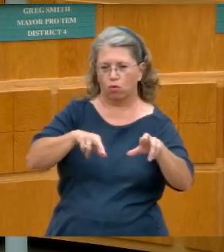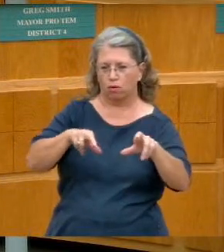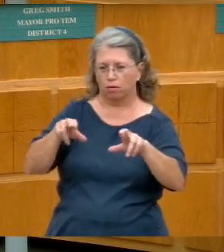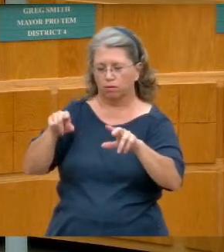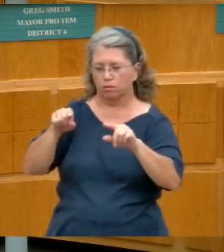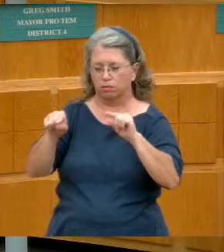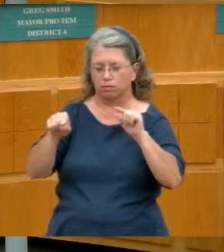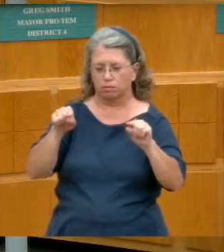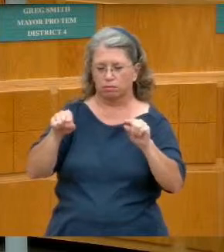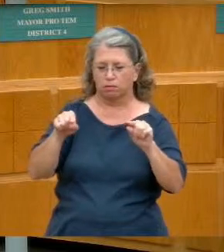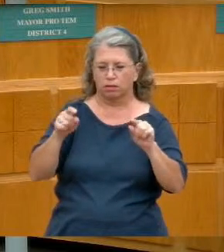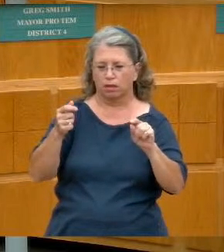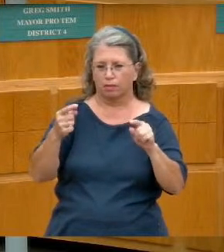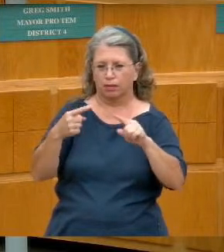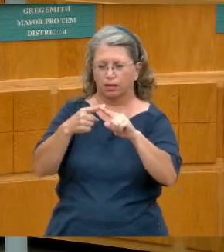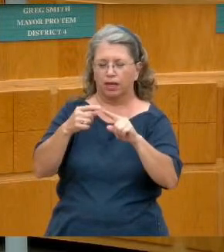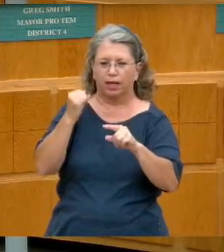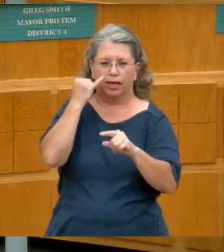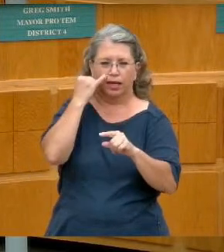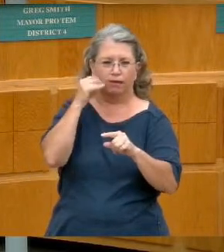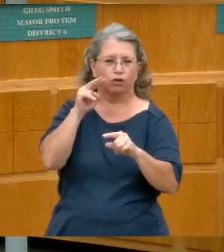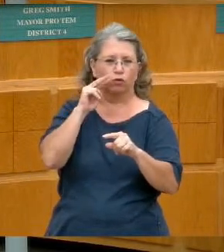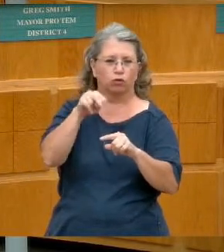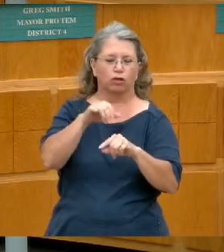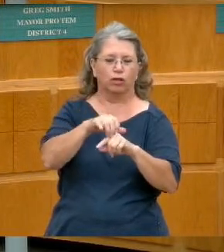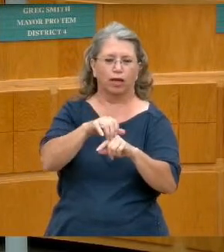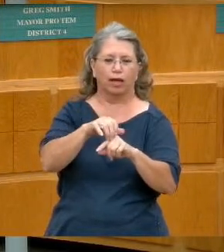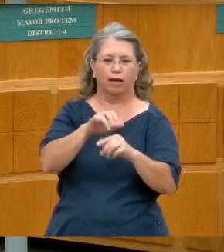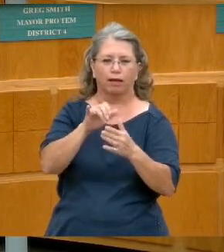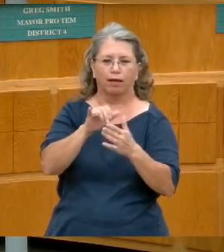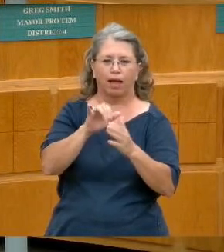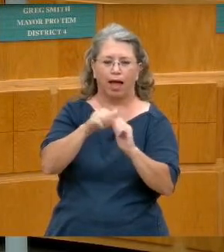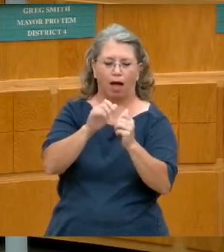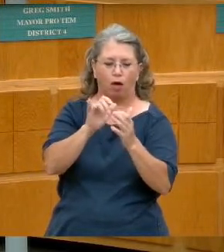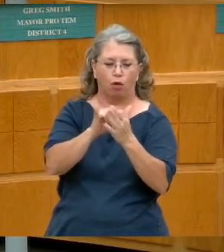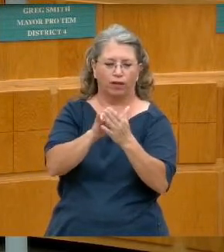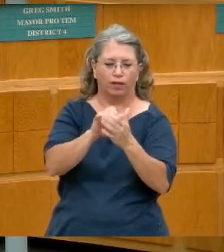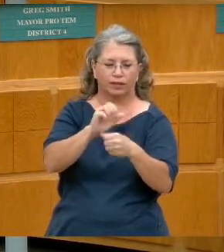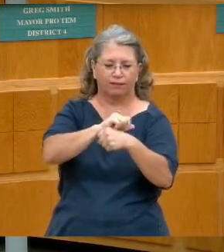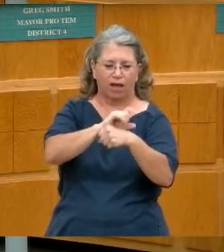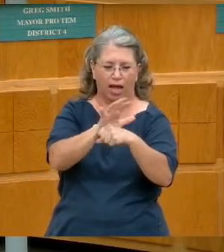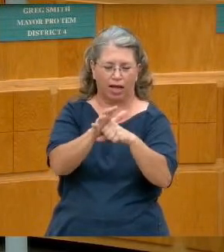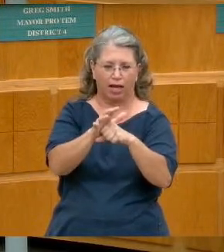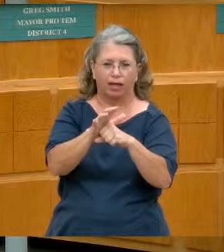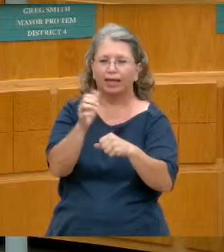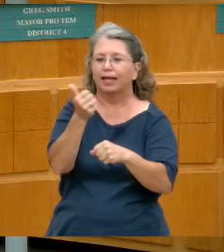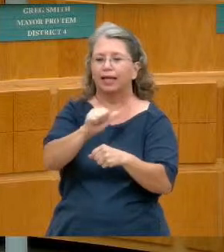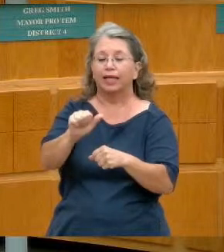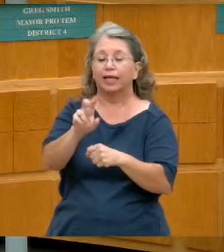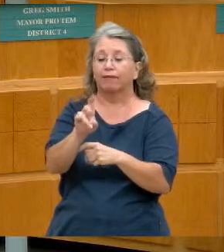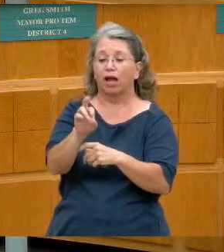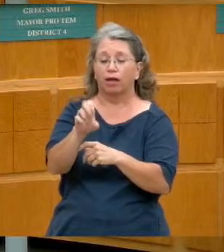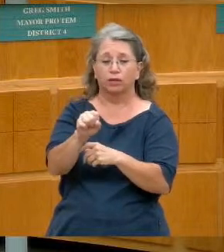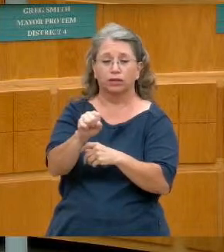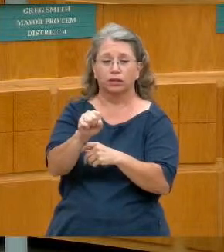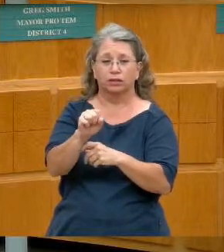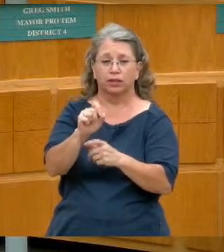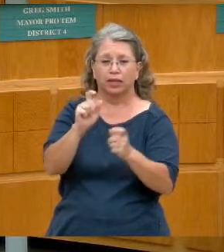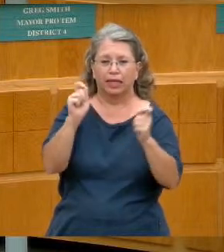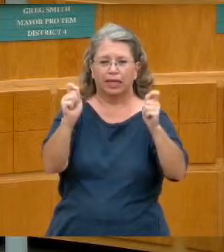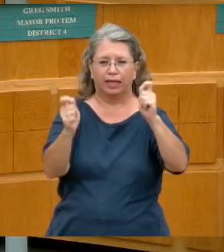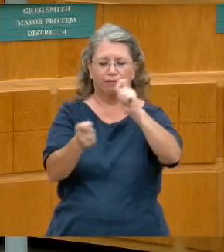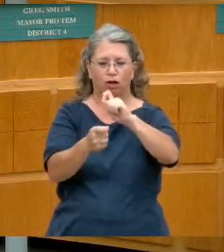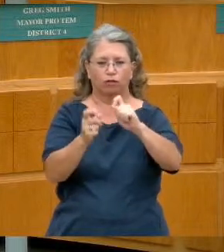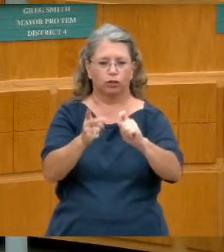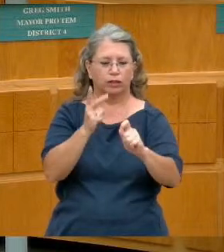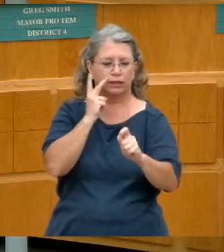an evolutionary tree of the virus, and viruses evolve very quickly, you can certainly see that there's different strains out there. Whether